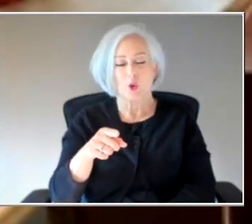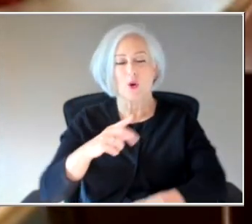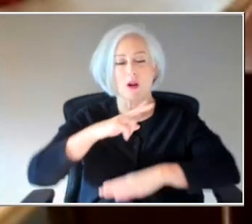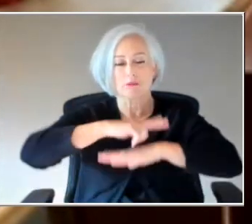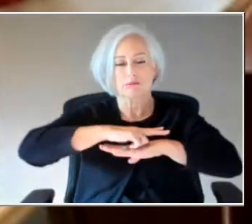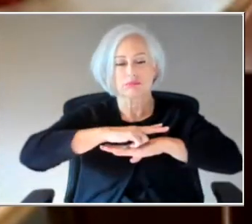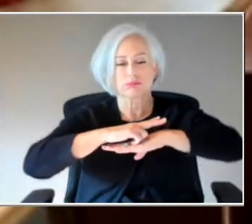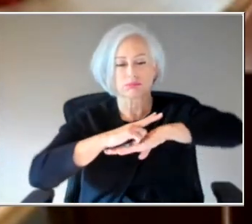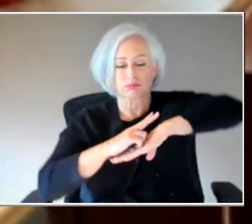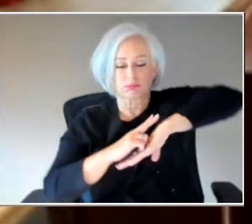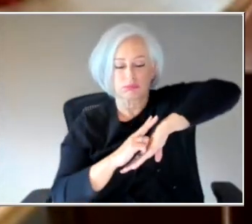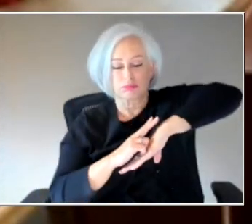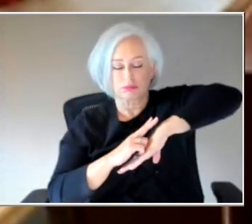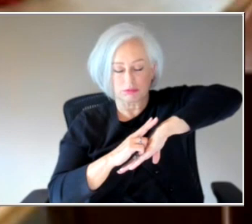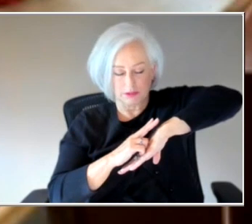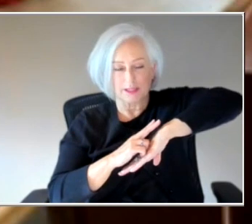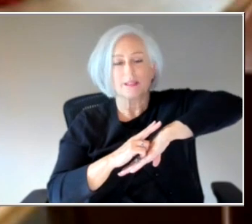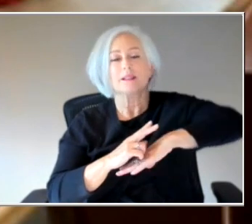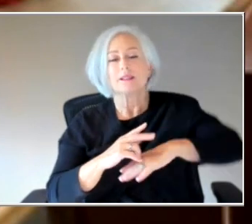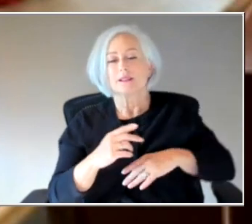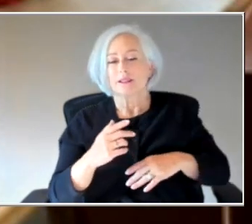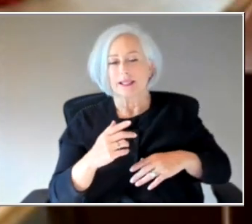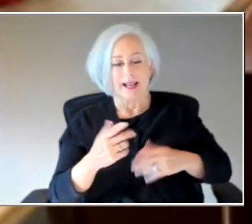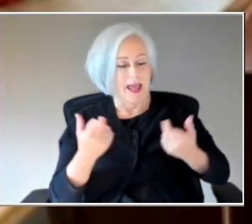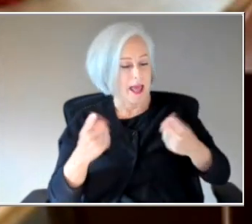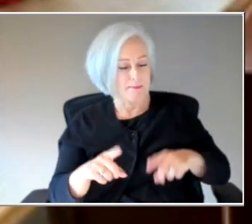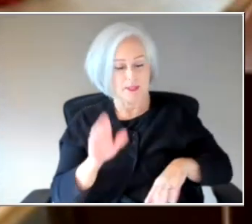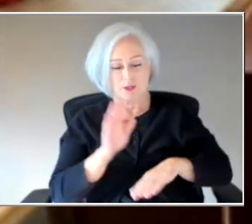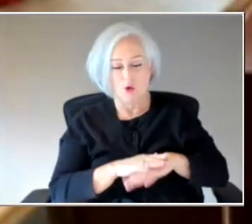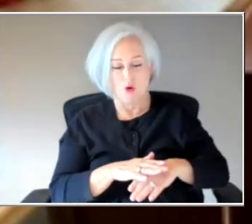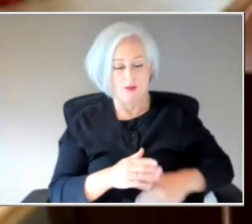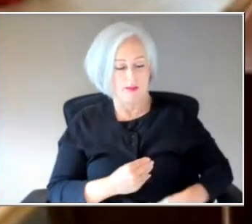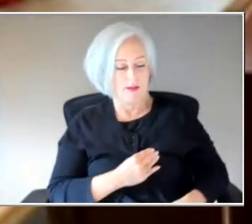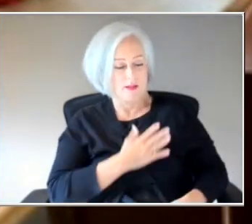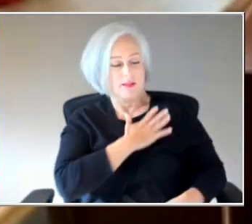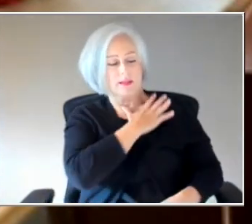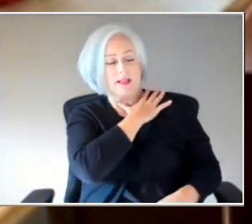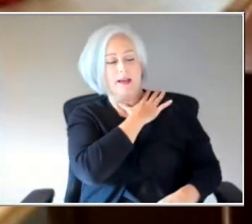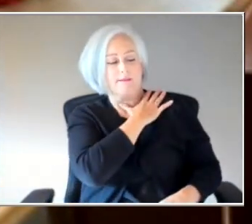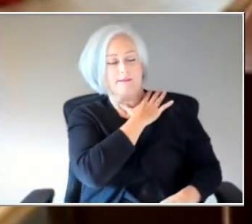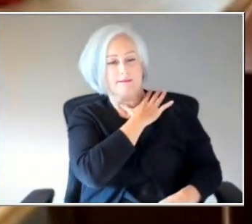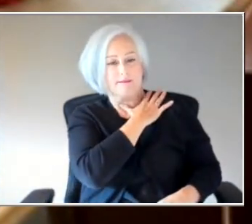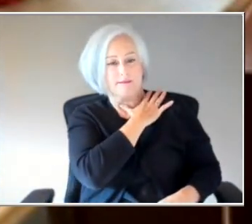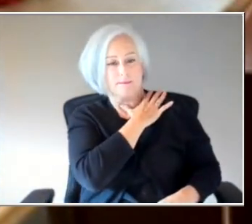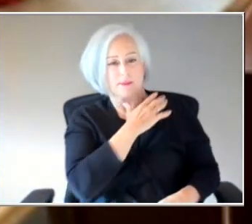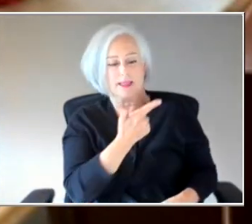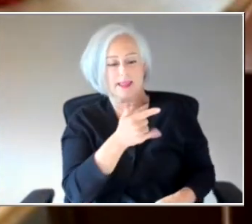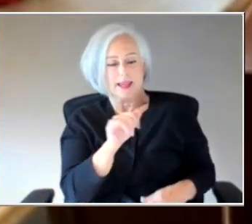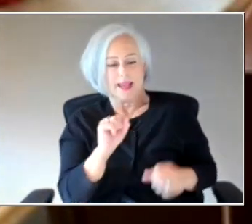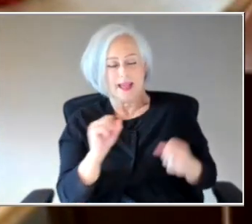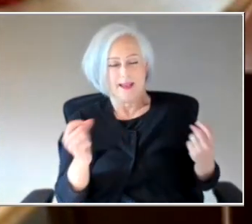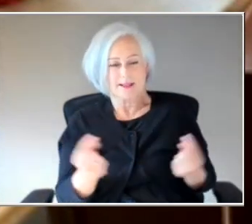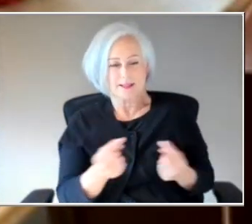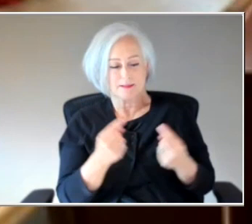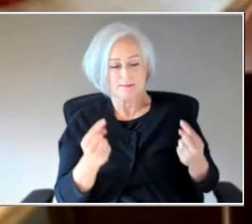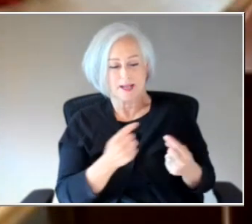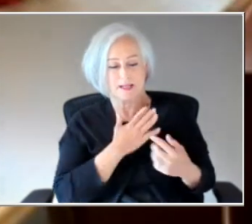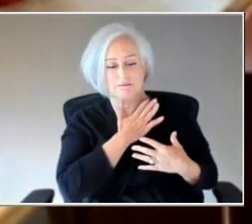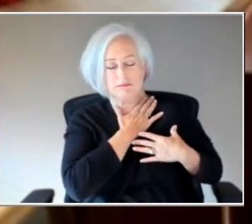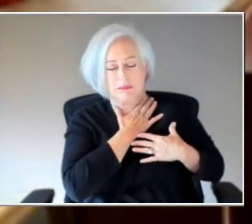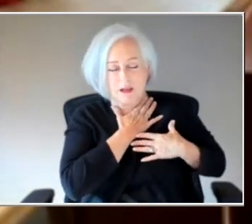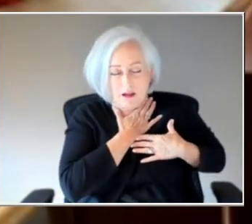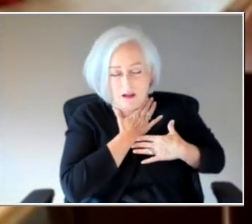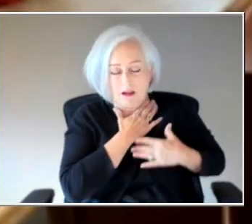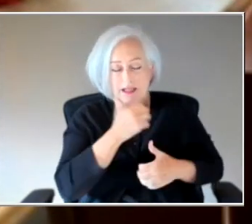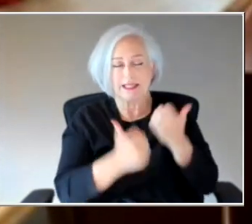side. So I'm not sure how they had me positioned, but it would shoot up right here every time I would sit